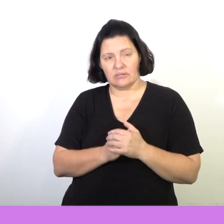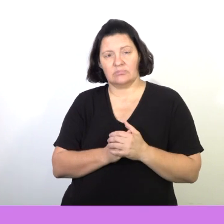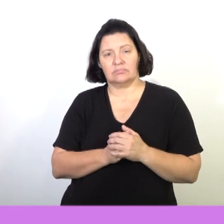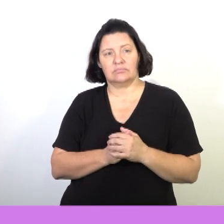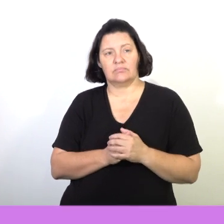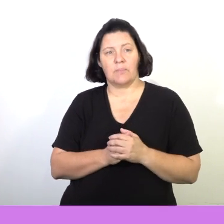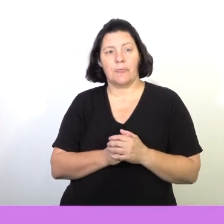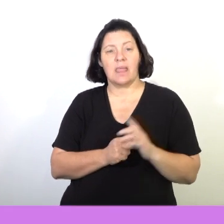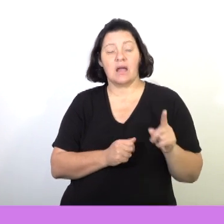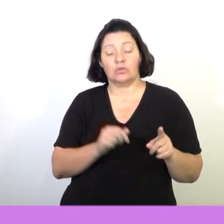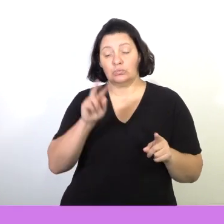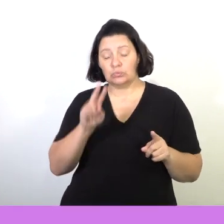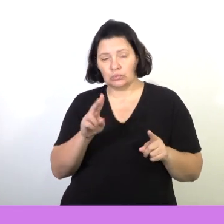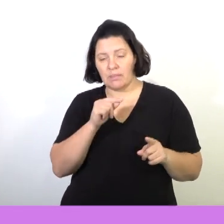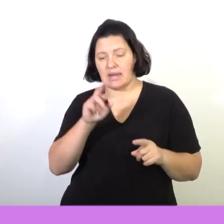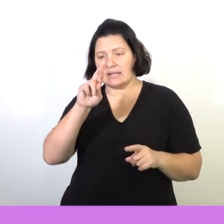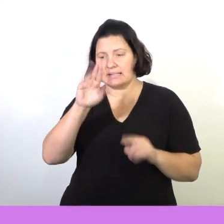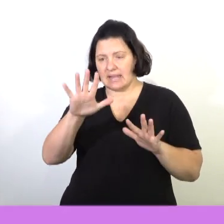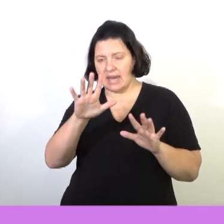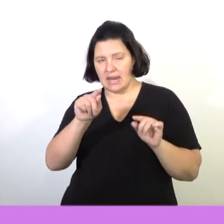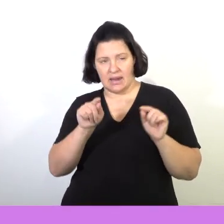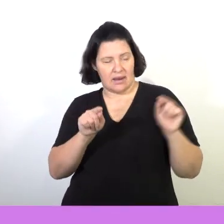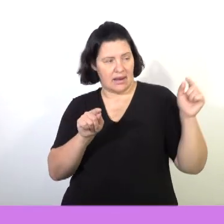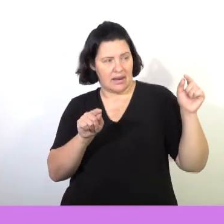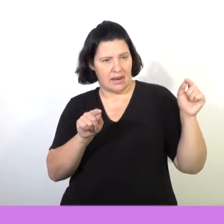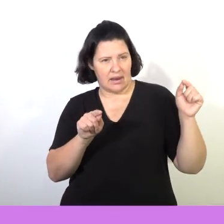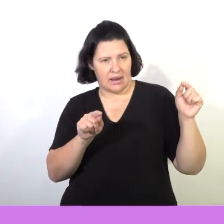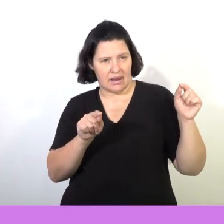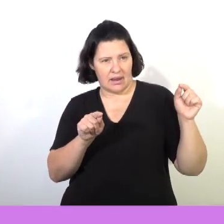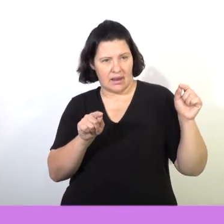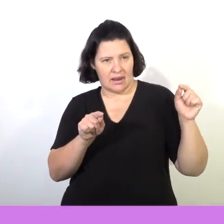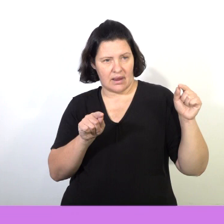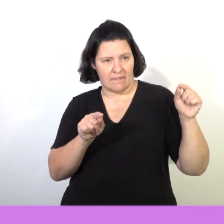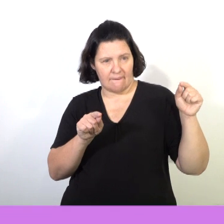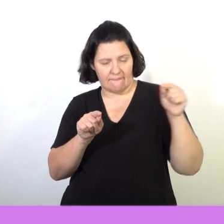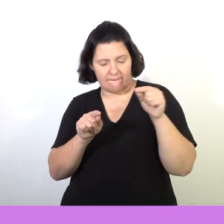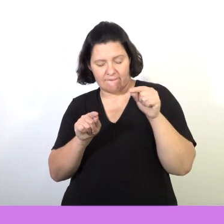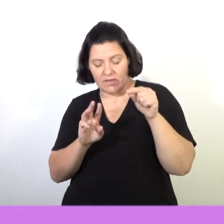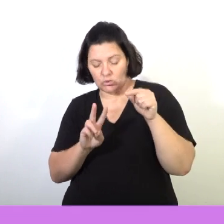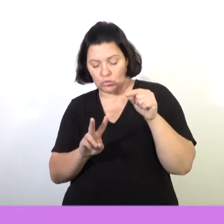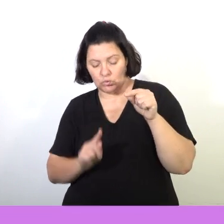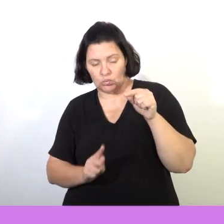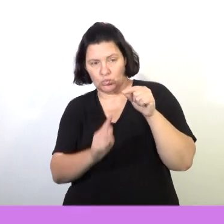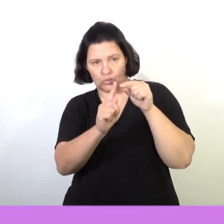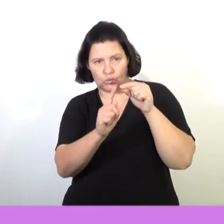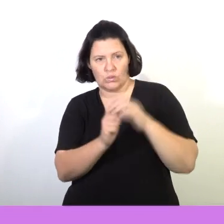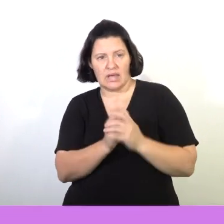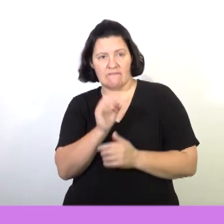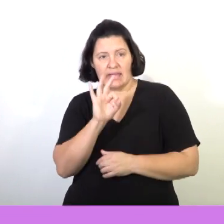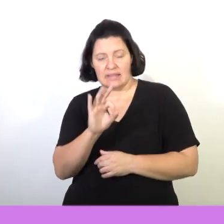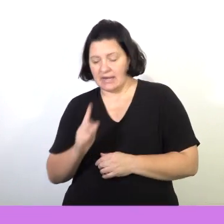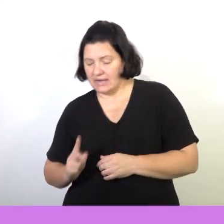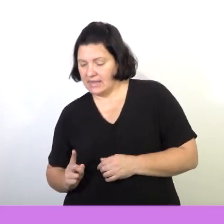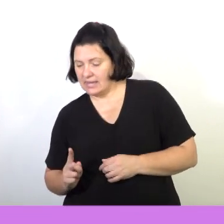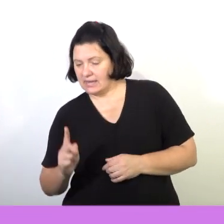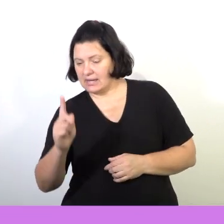then if 2 cell phones are made, it will be 10 rand here. That will be our 10 rand. If